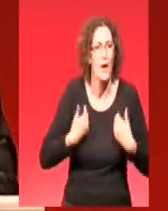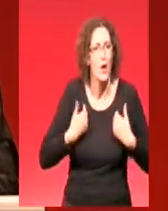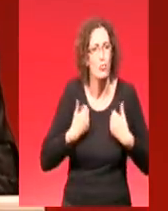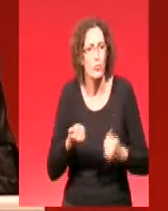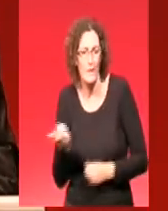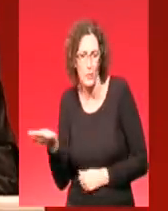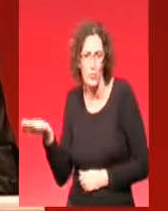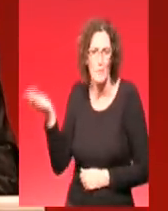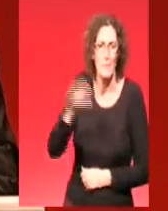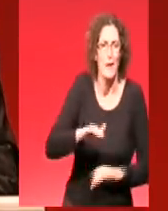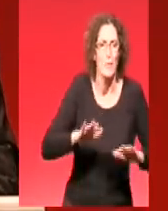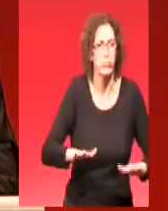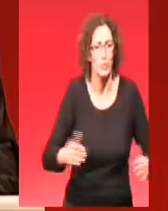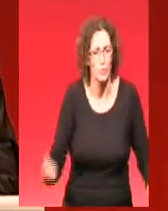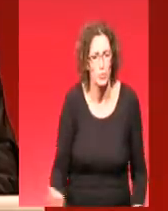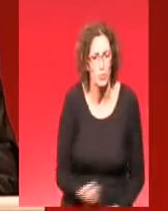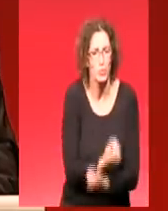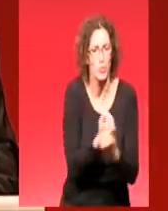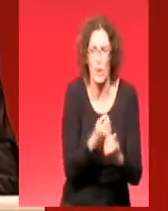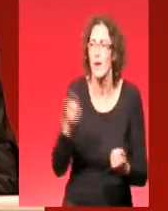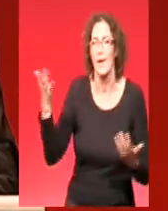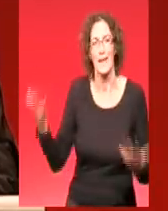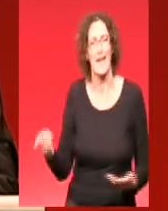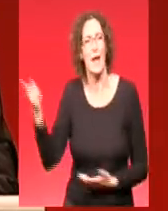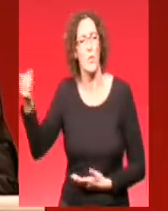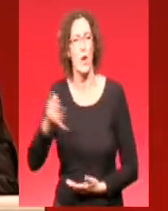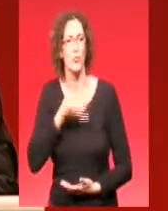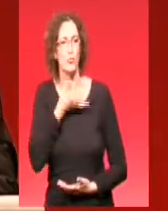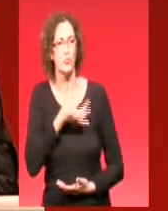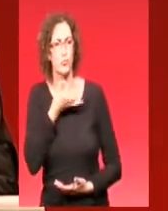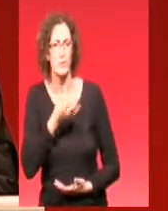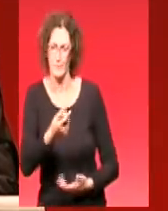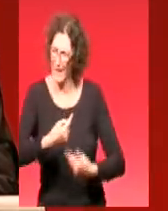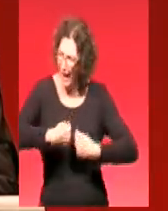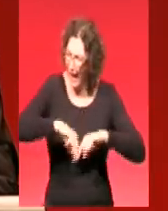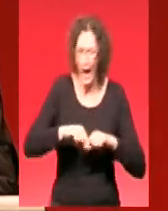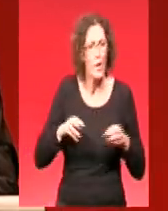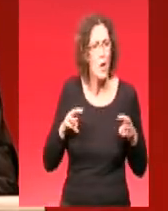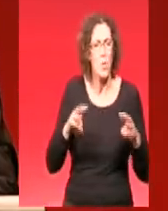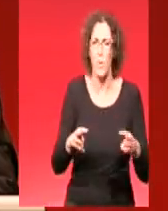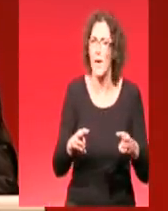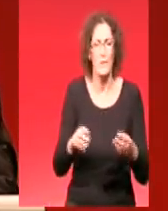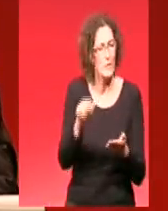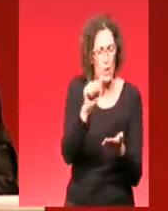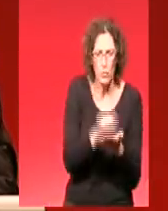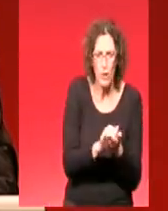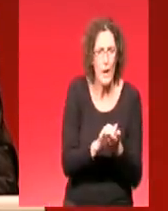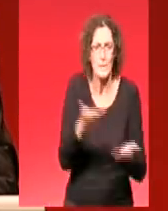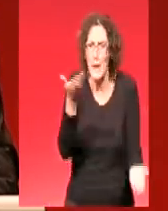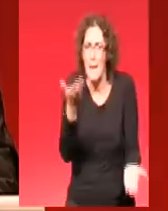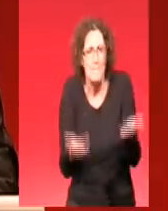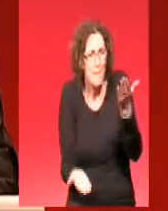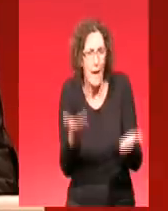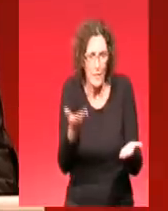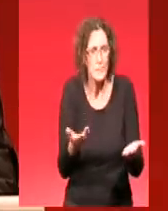have to expose the gamble they're taking. Our approach is measured and balanced. What we did over the last 2 years has worked.